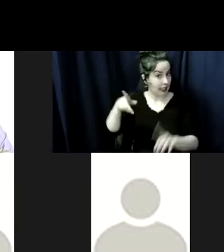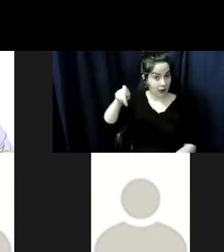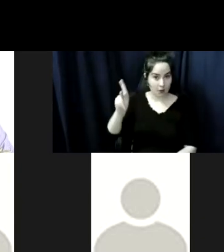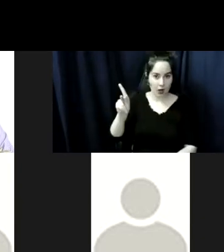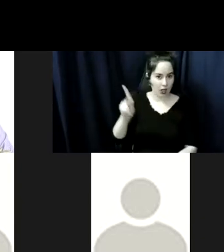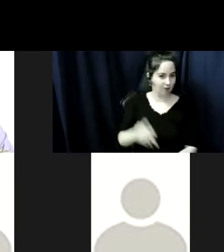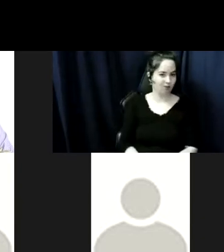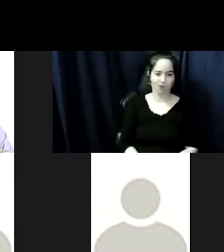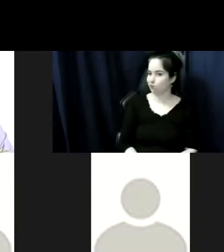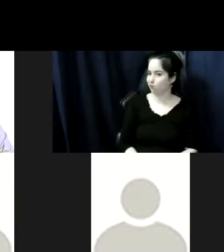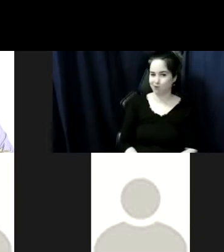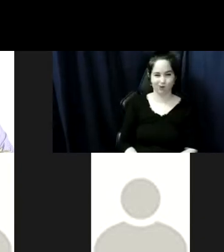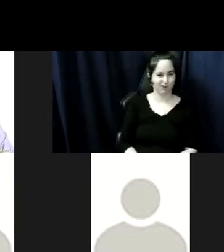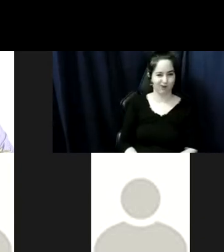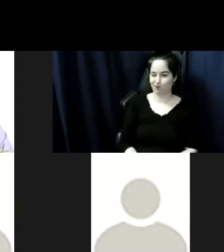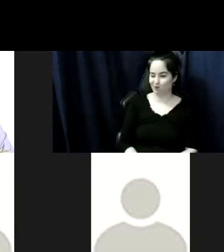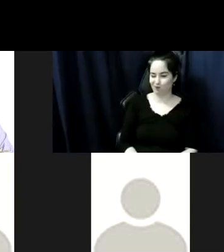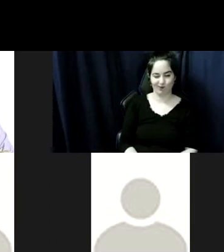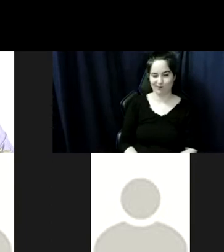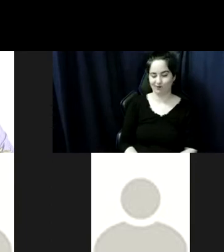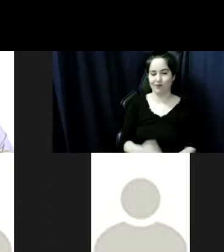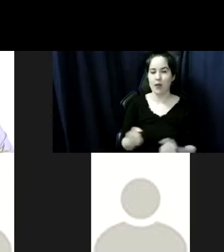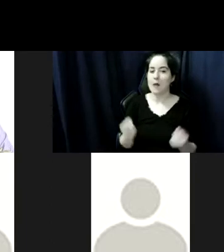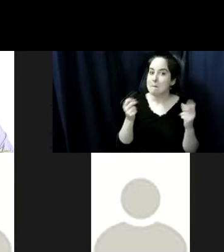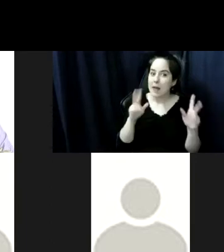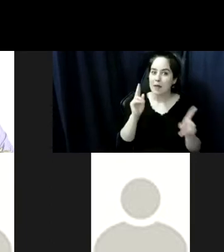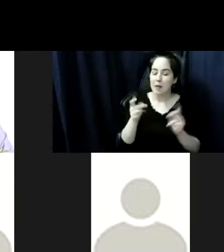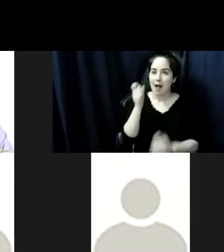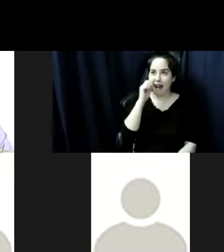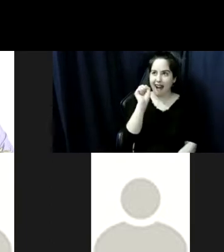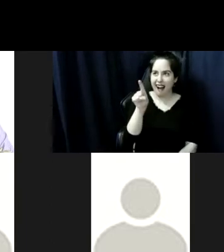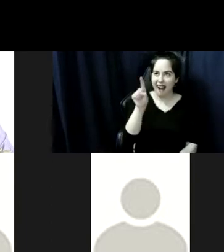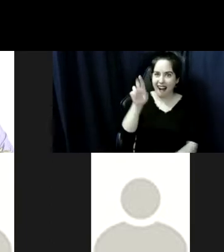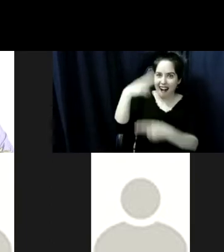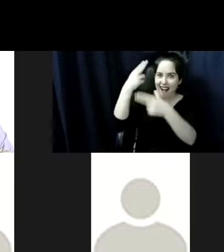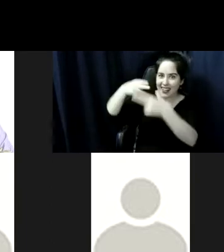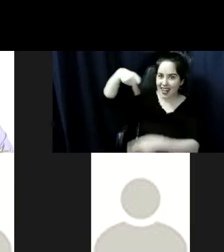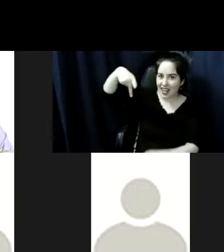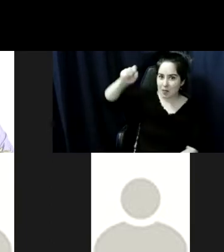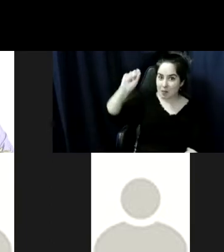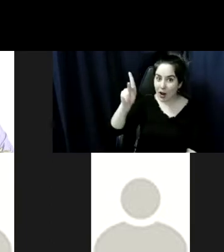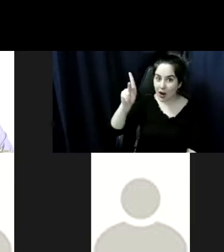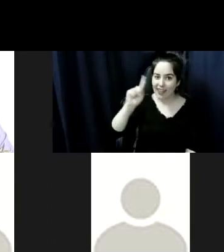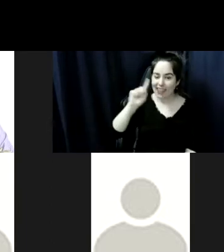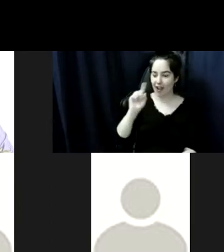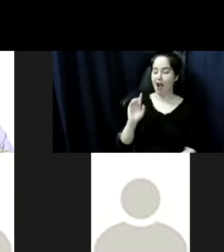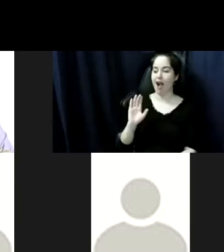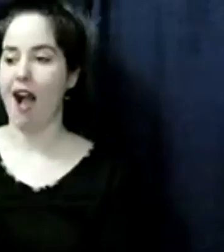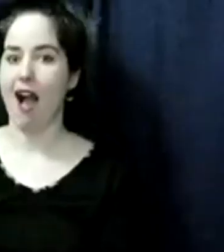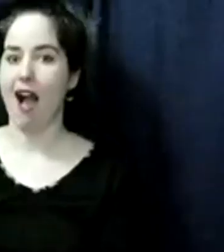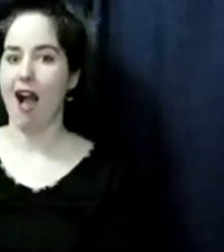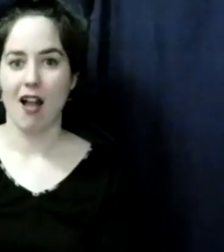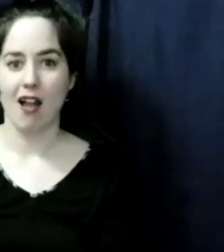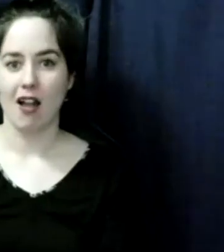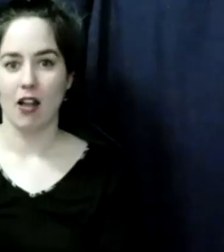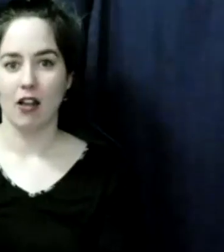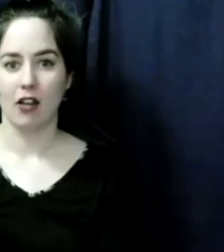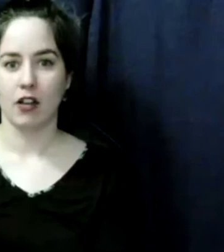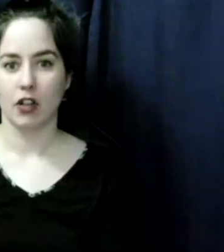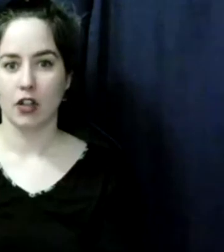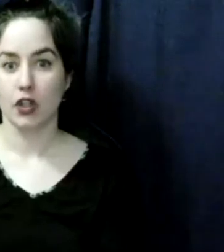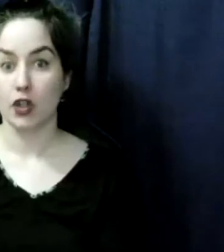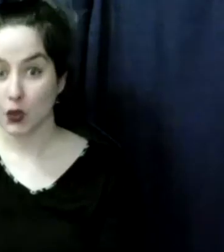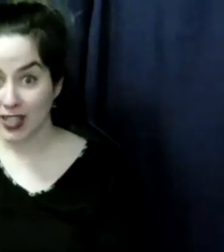people see the title of this program and they want to do something in Christie Pitts. Christie Pitts is not on this list, neither is